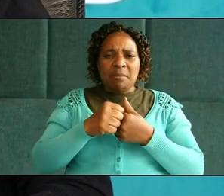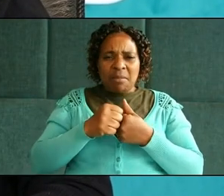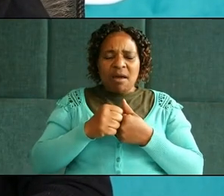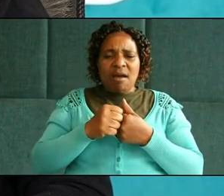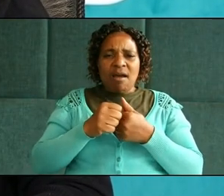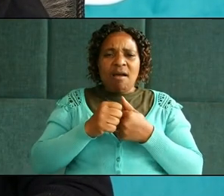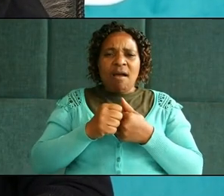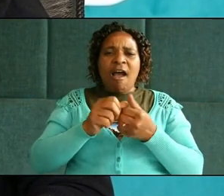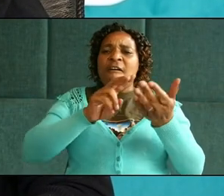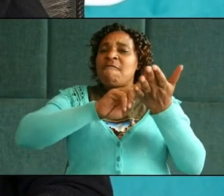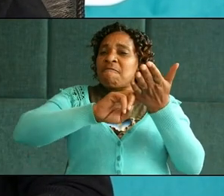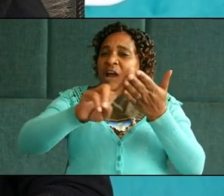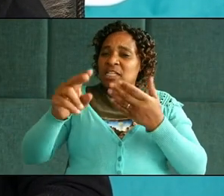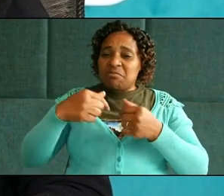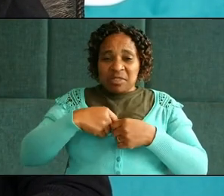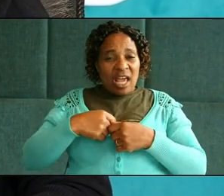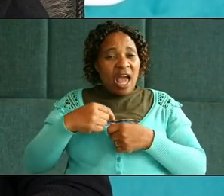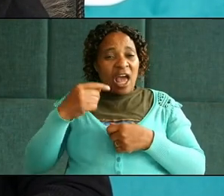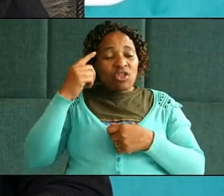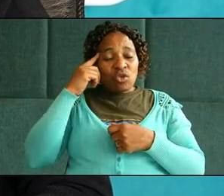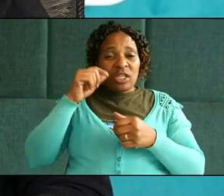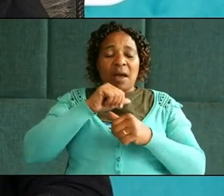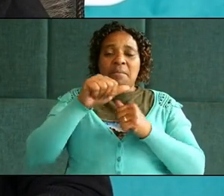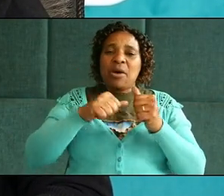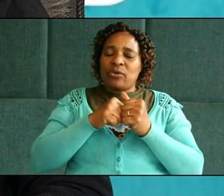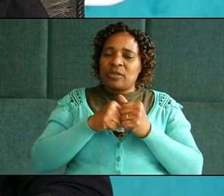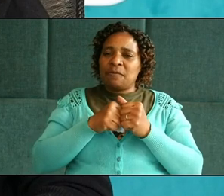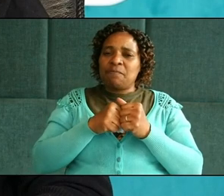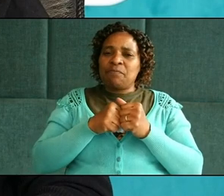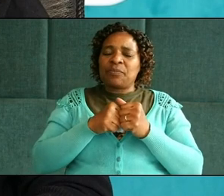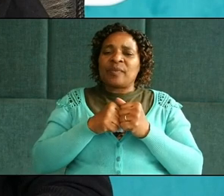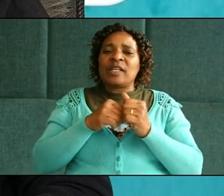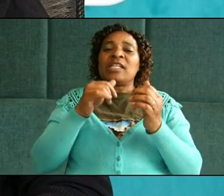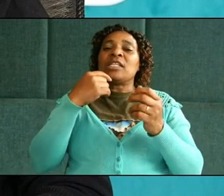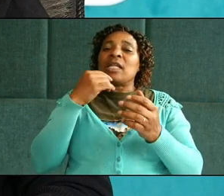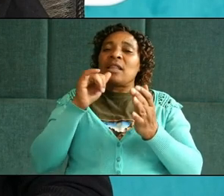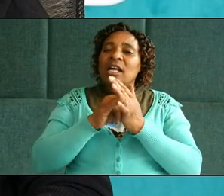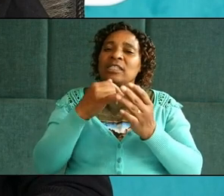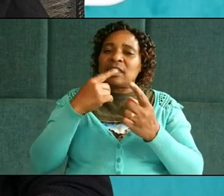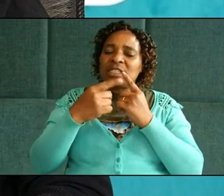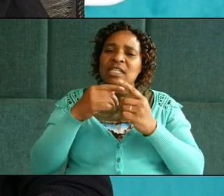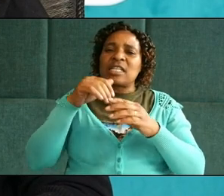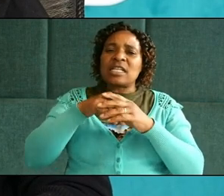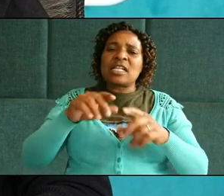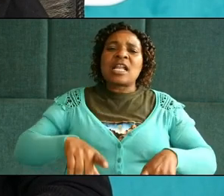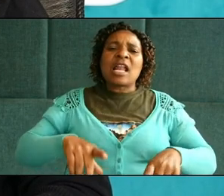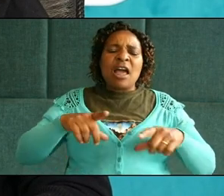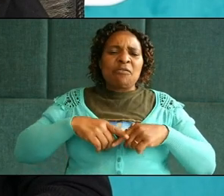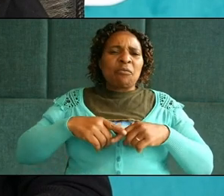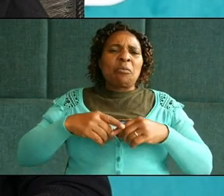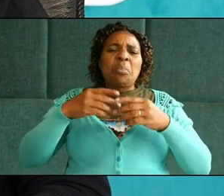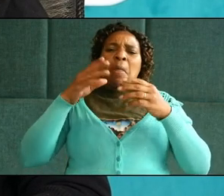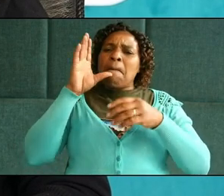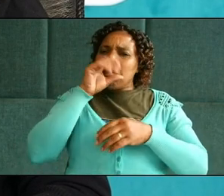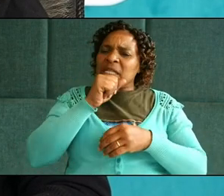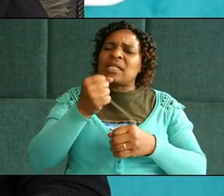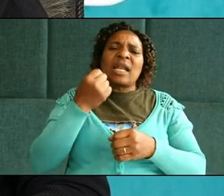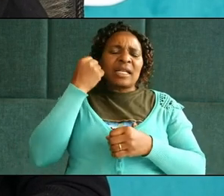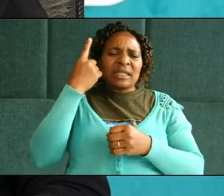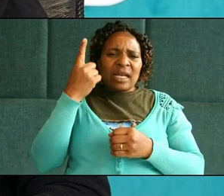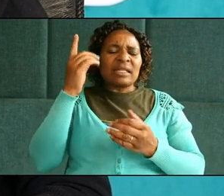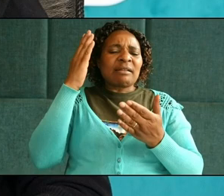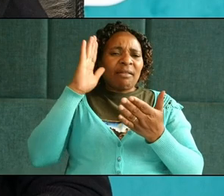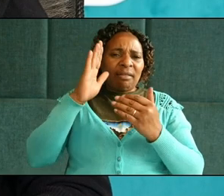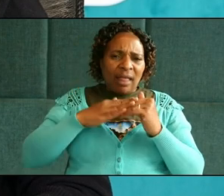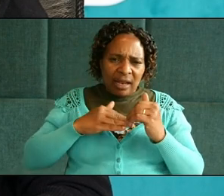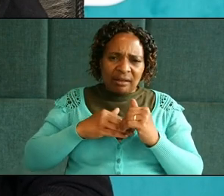I thought about, I don't know, or I had somewhere, that says, in life there are more misunderstandings than understandings.